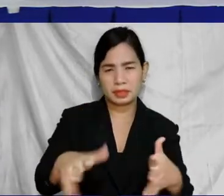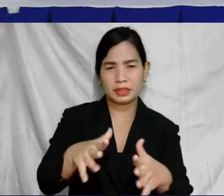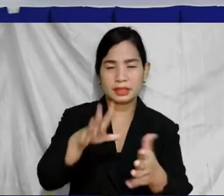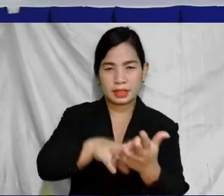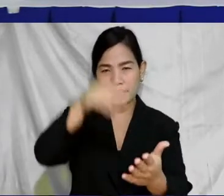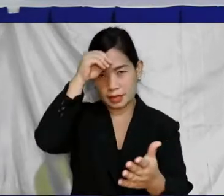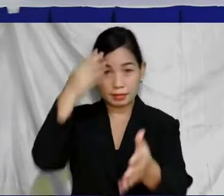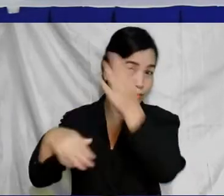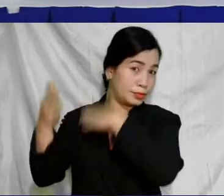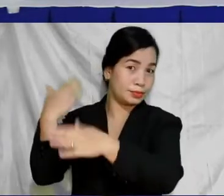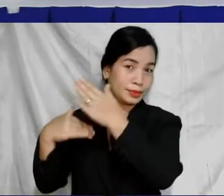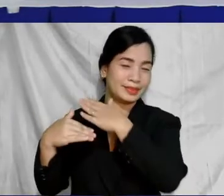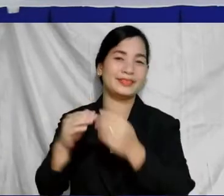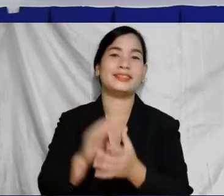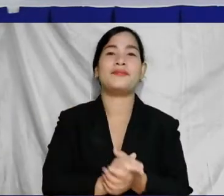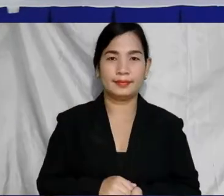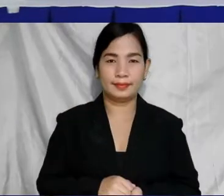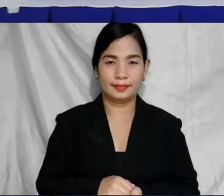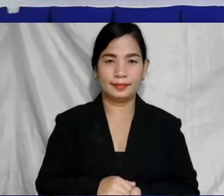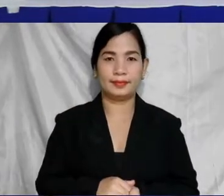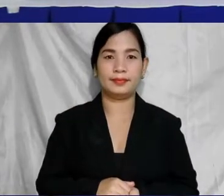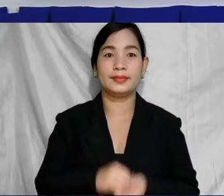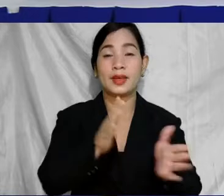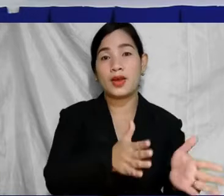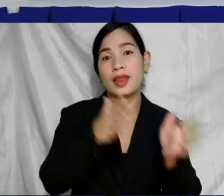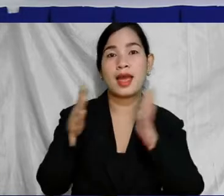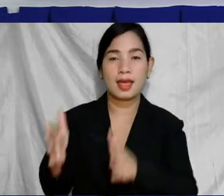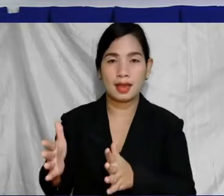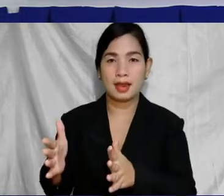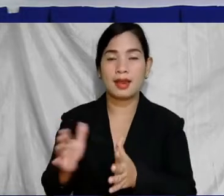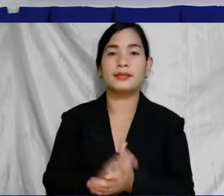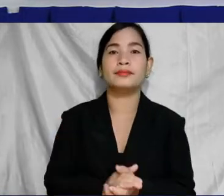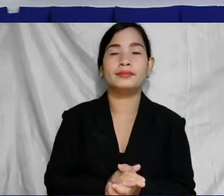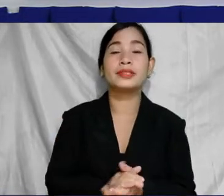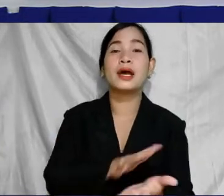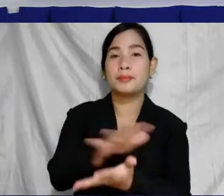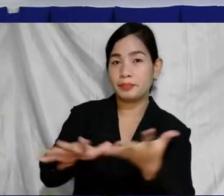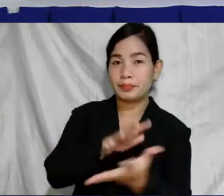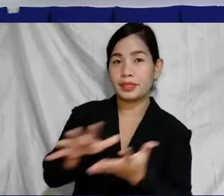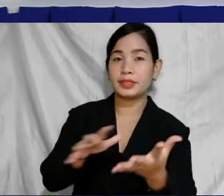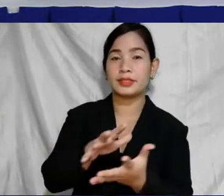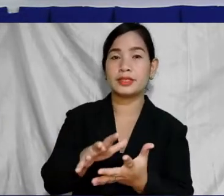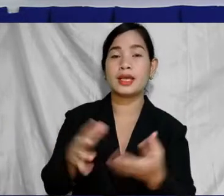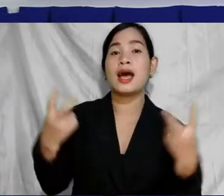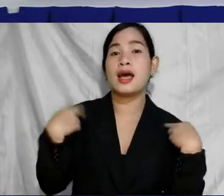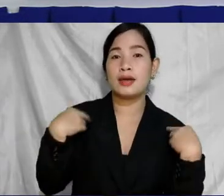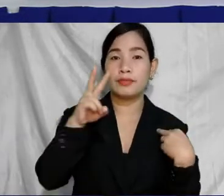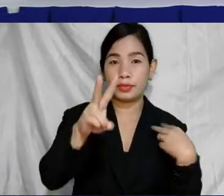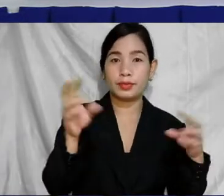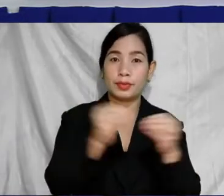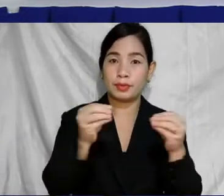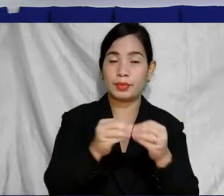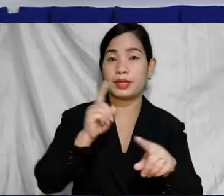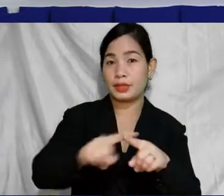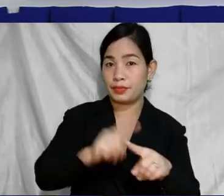previous episodes. Am I right? On the other hand, mixtures are consist of two or more